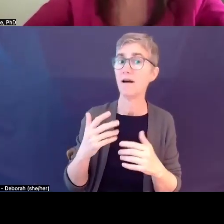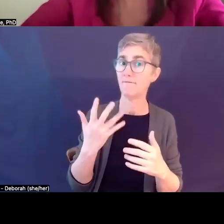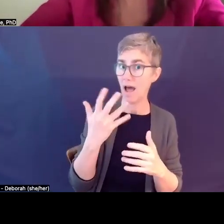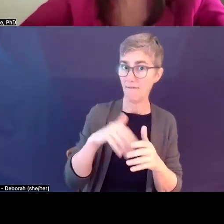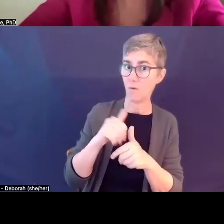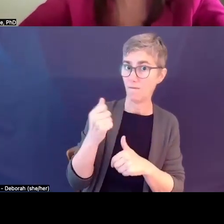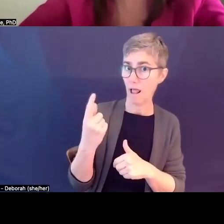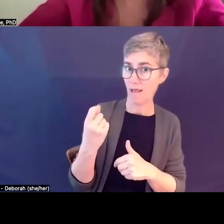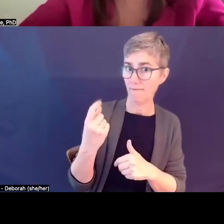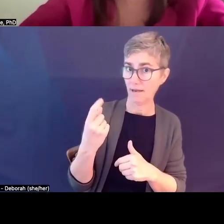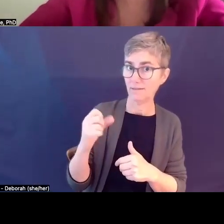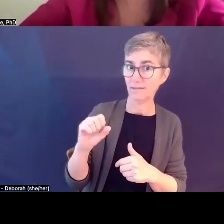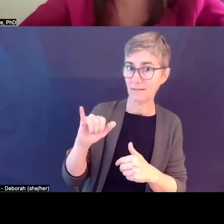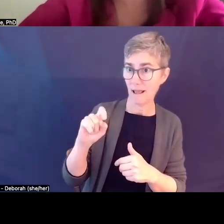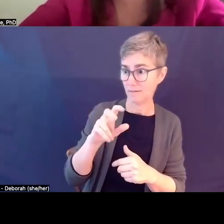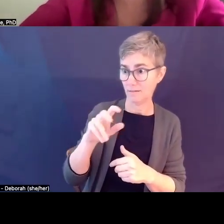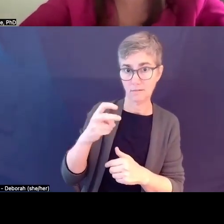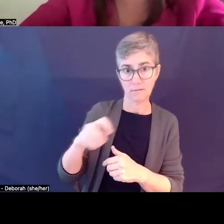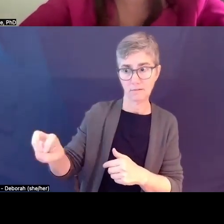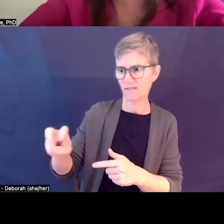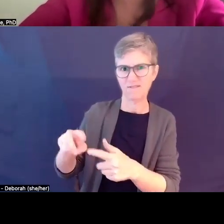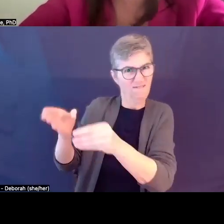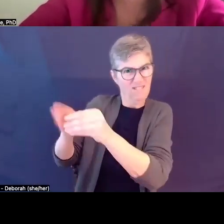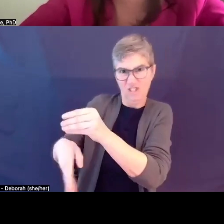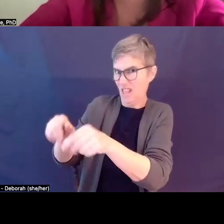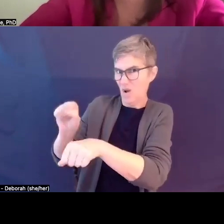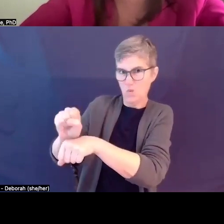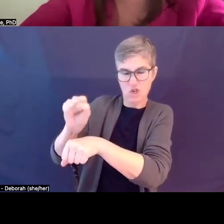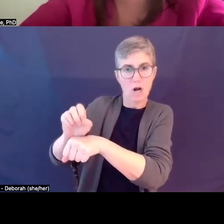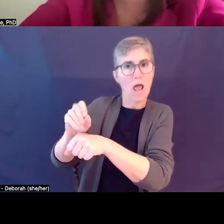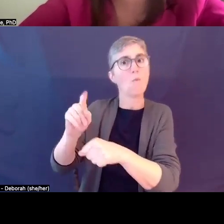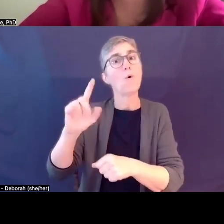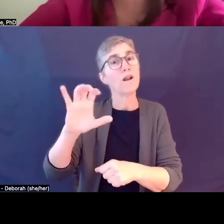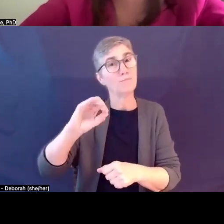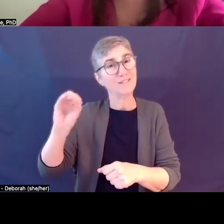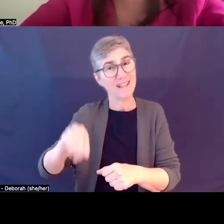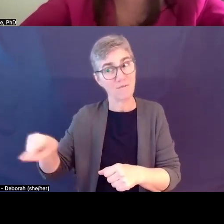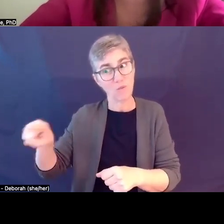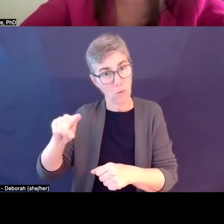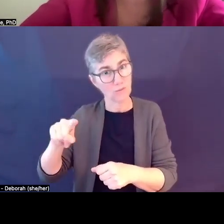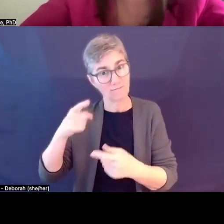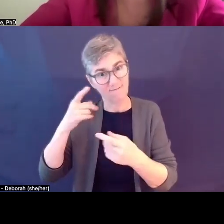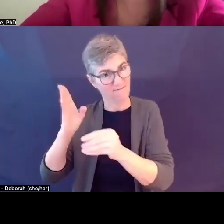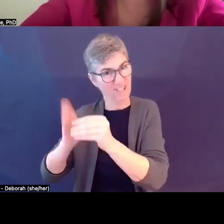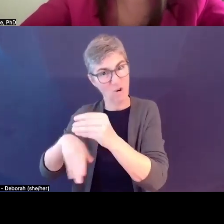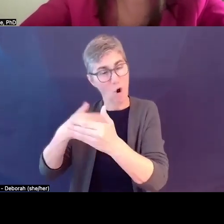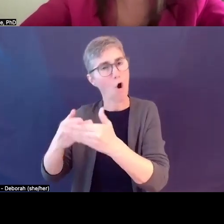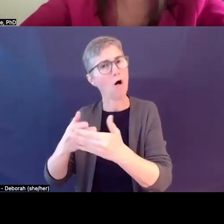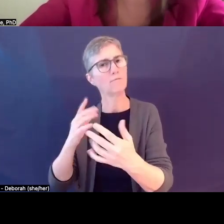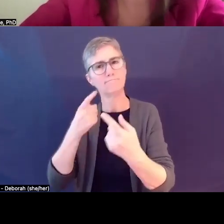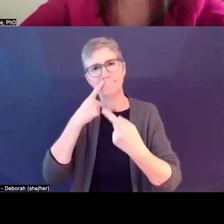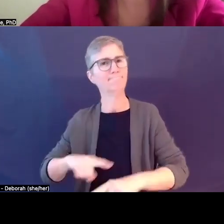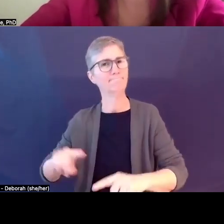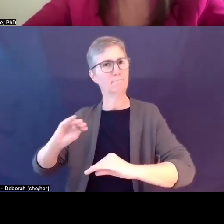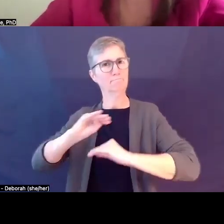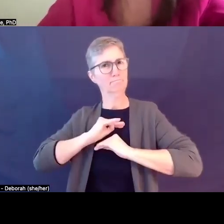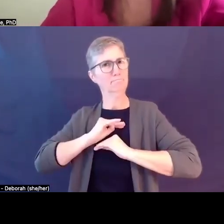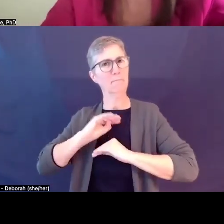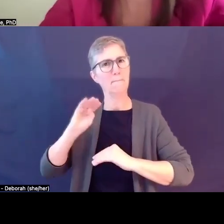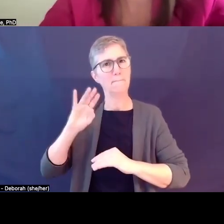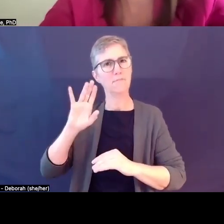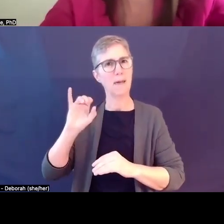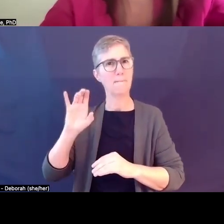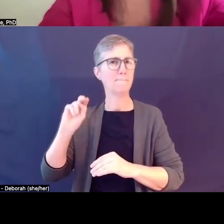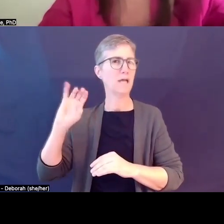phase 2 have at this time completed phase 2 work, and 100% of these sites have achieved fidelity benchmarks by the end of phase